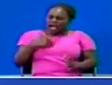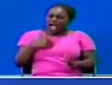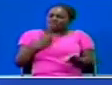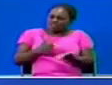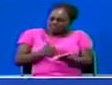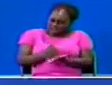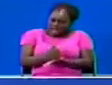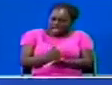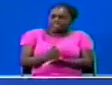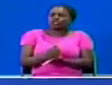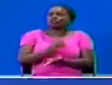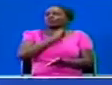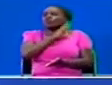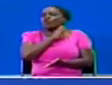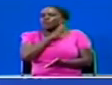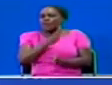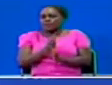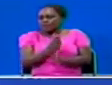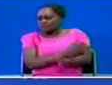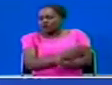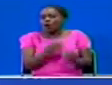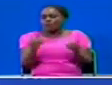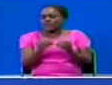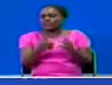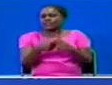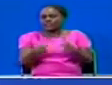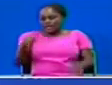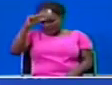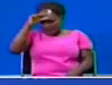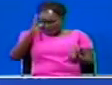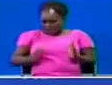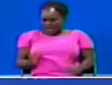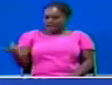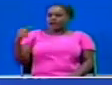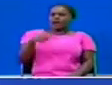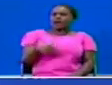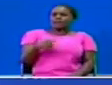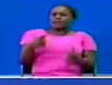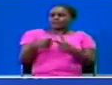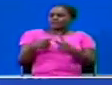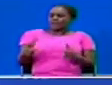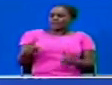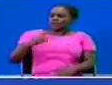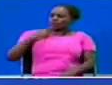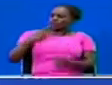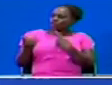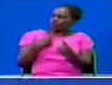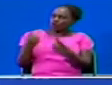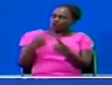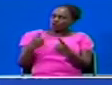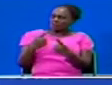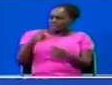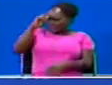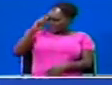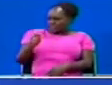practices. Even before we began the meeting, the governor stormed the meeting and started speaking to us